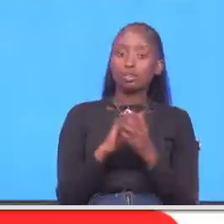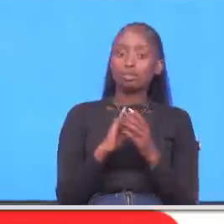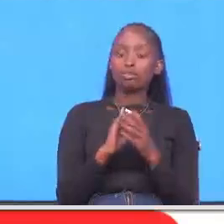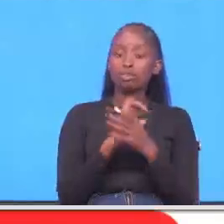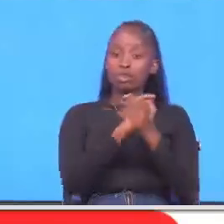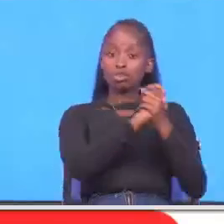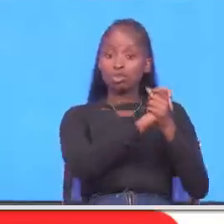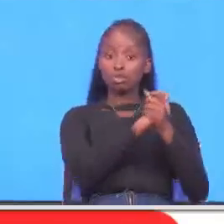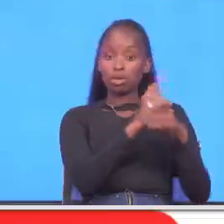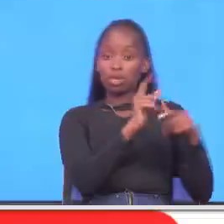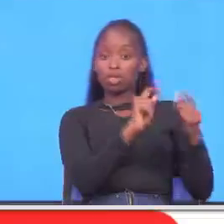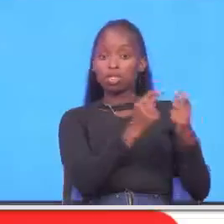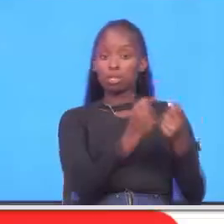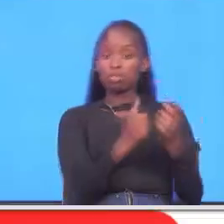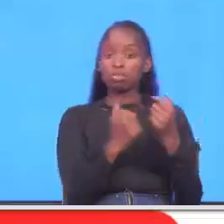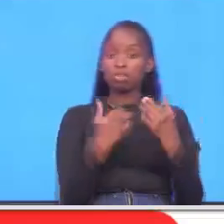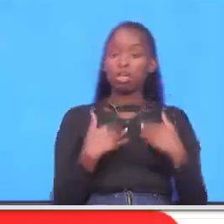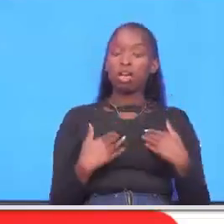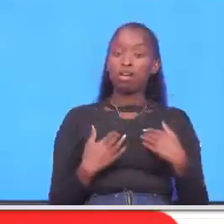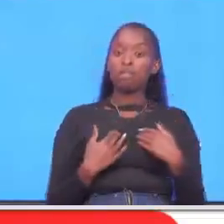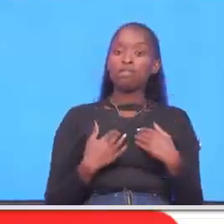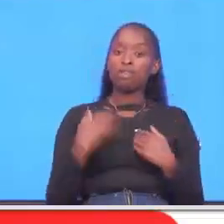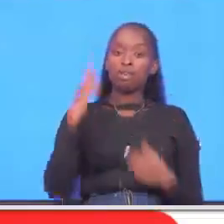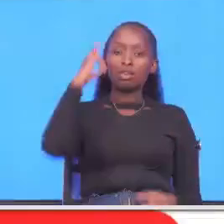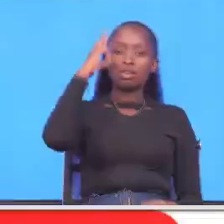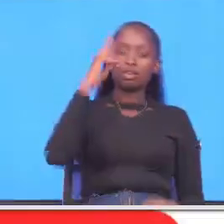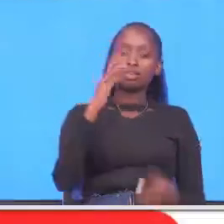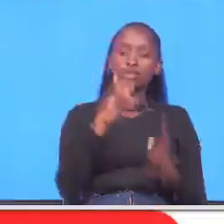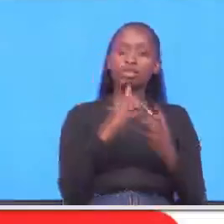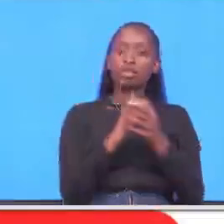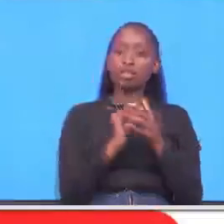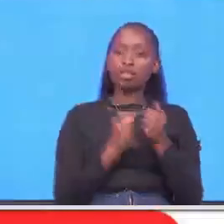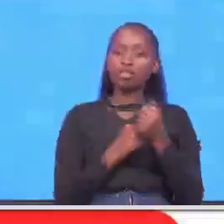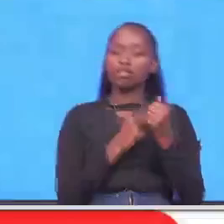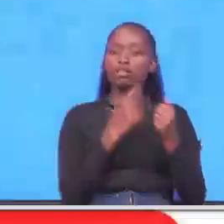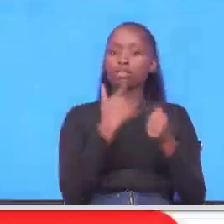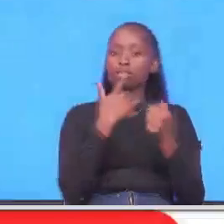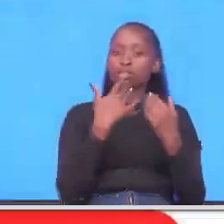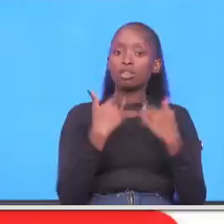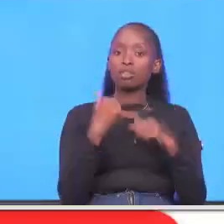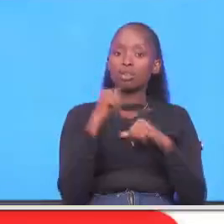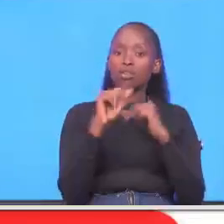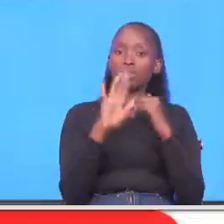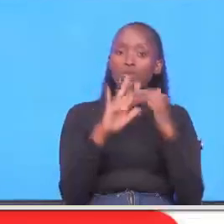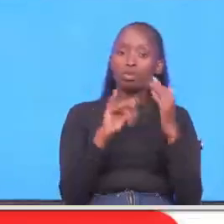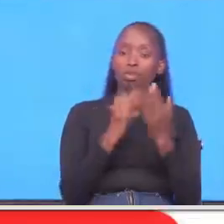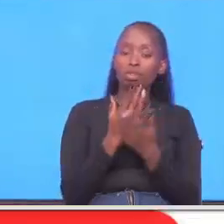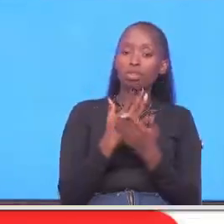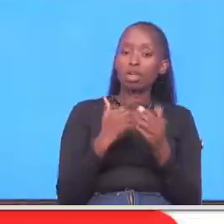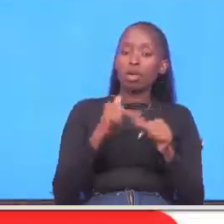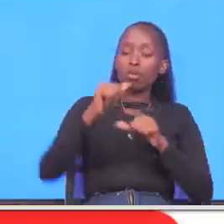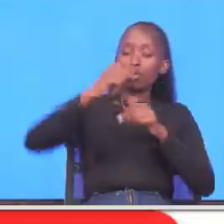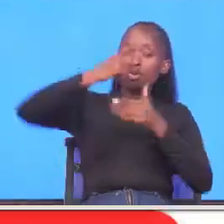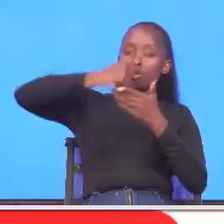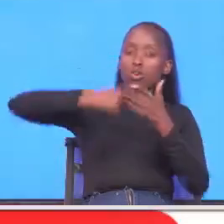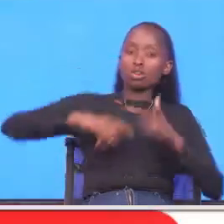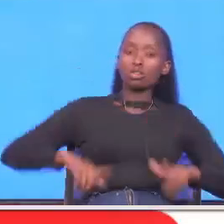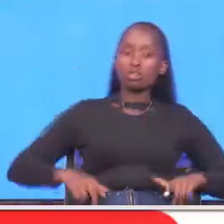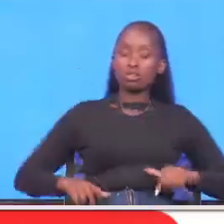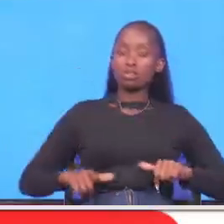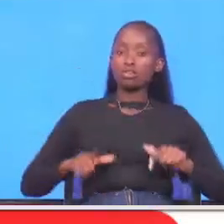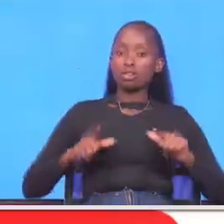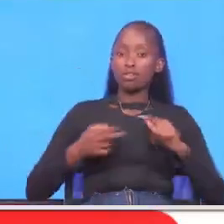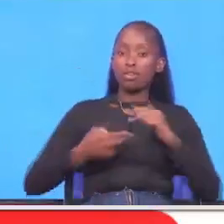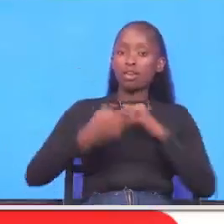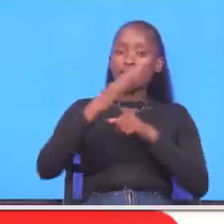ambacho ni chama tanzu cha muungano huo kikisema licha ya tofauti hizo kuhusu gharama ya juu ya maisha, muungano huo